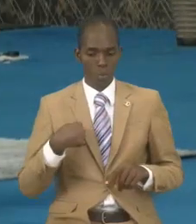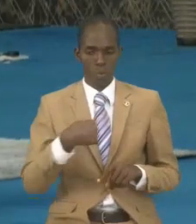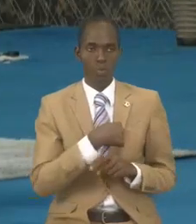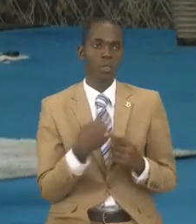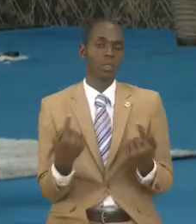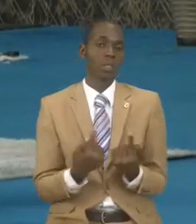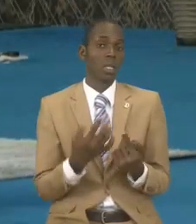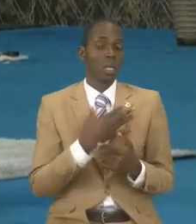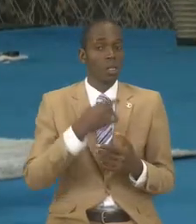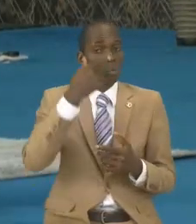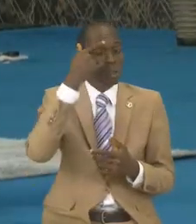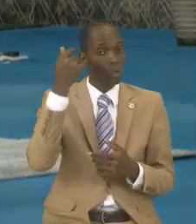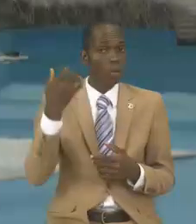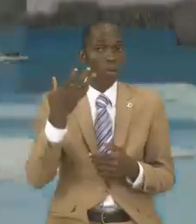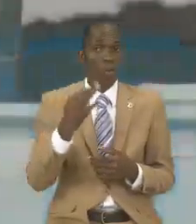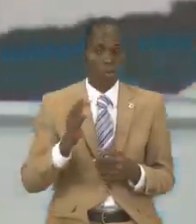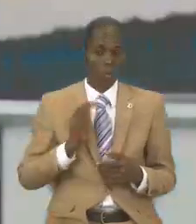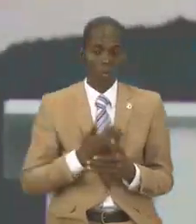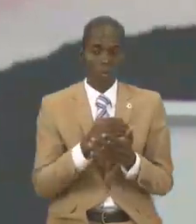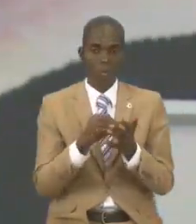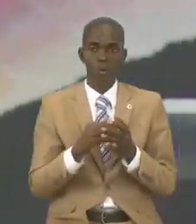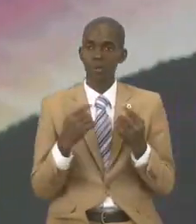because of our sin,